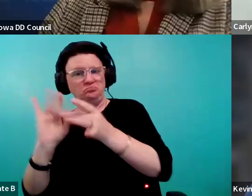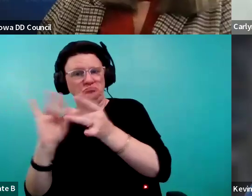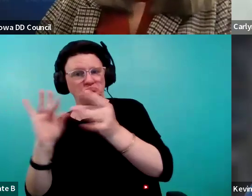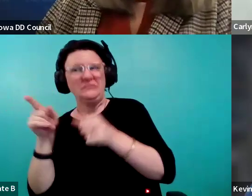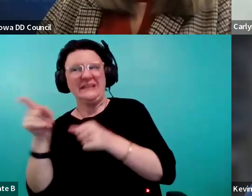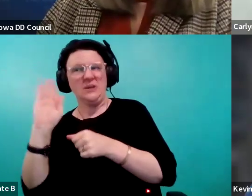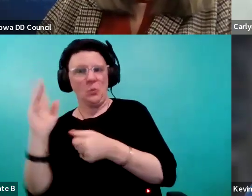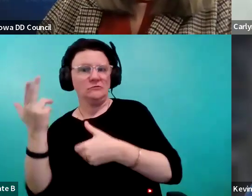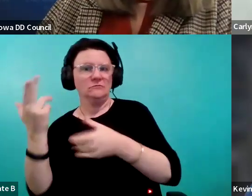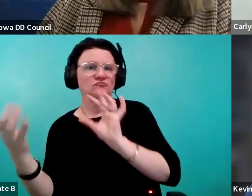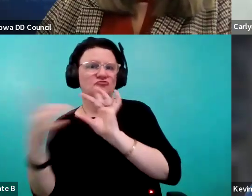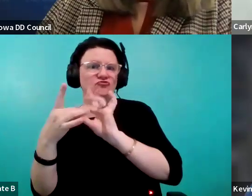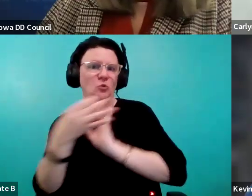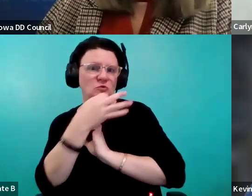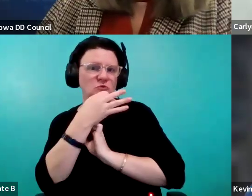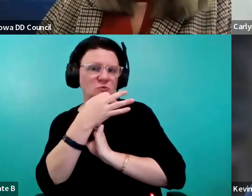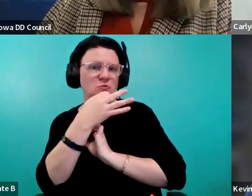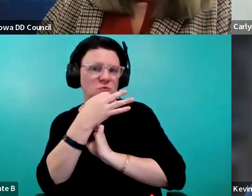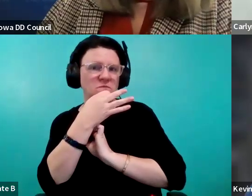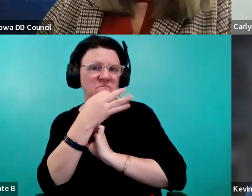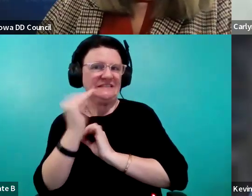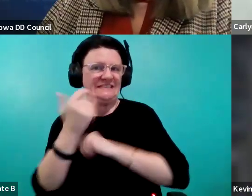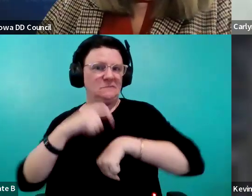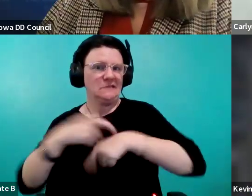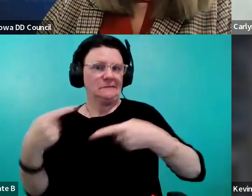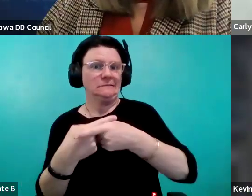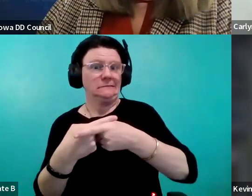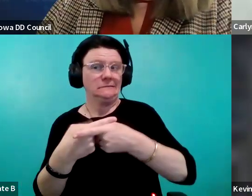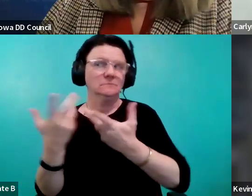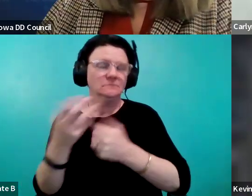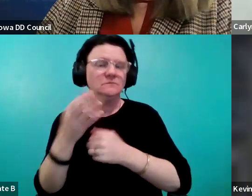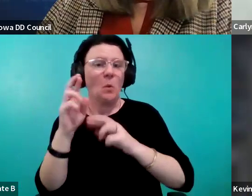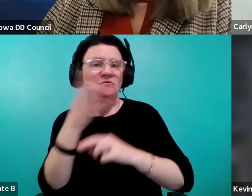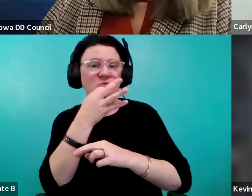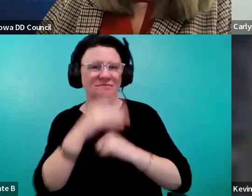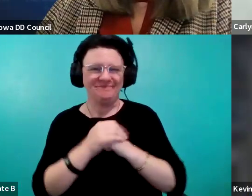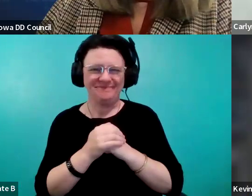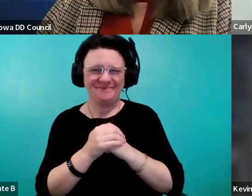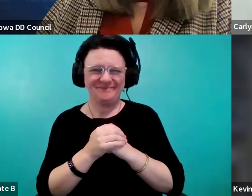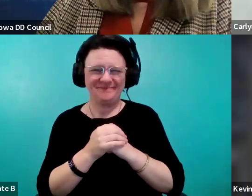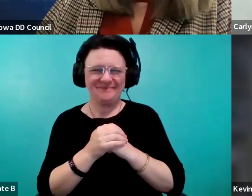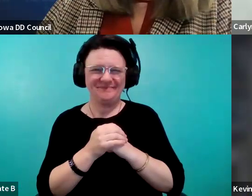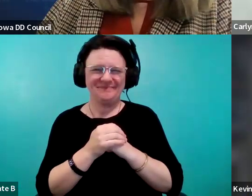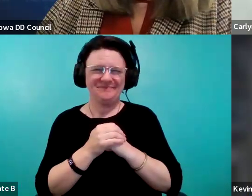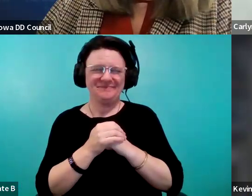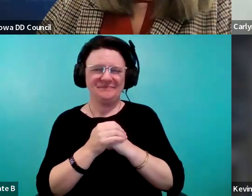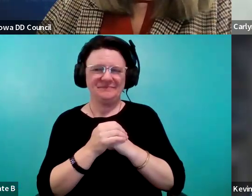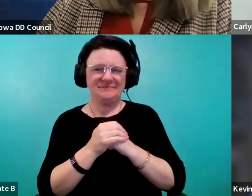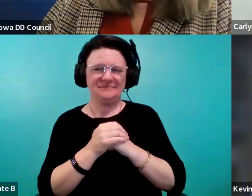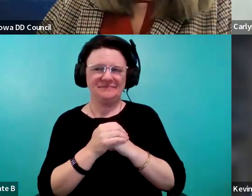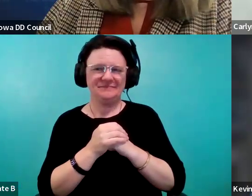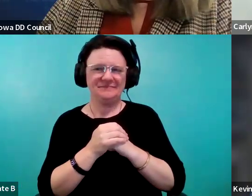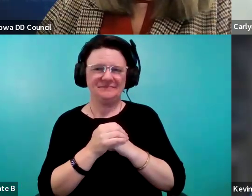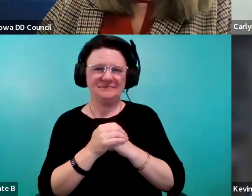he got wires crossed about the time, it looks like, so he was in the car. Did want to mention too, though, that we will